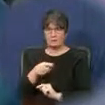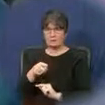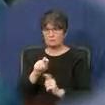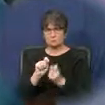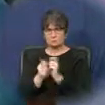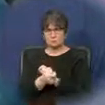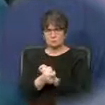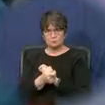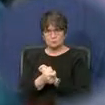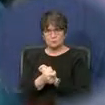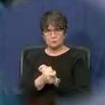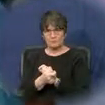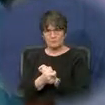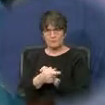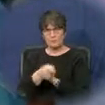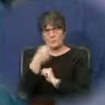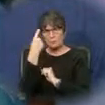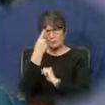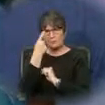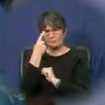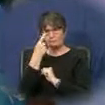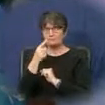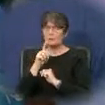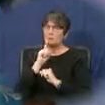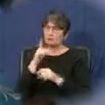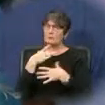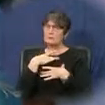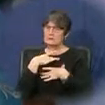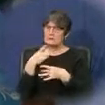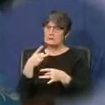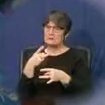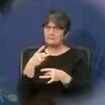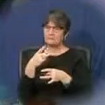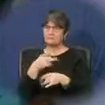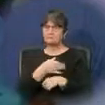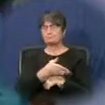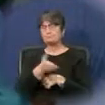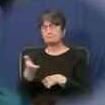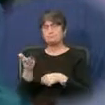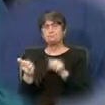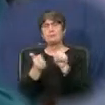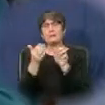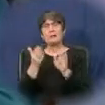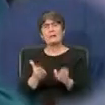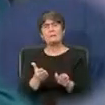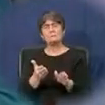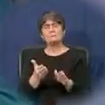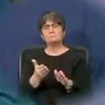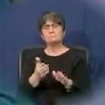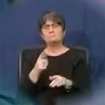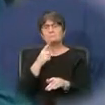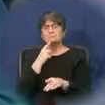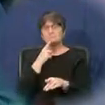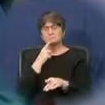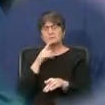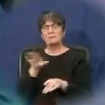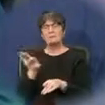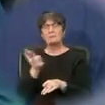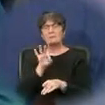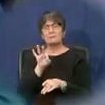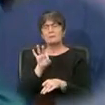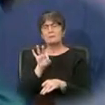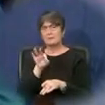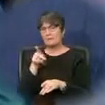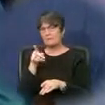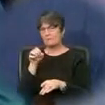And it was interesting, too, that we know well that among all those disciples that Jesus singled out Peter to be the